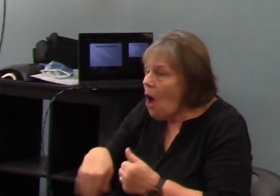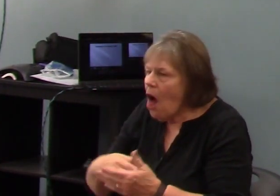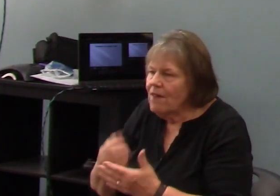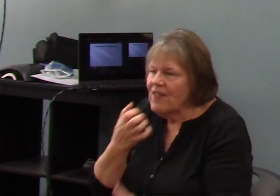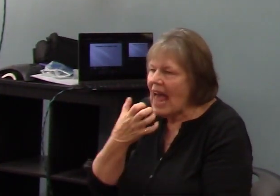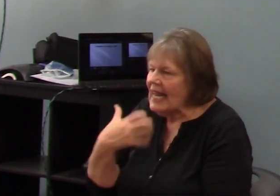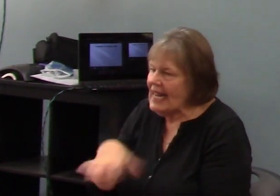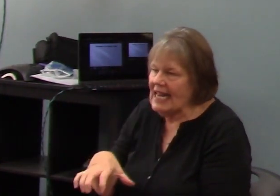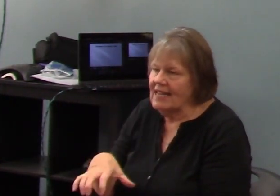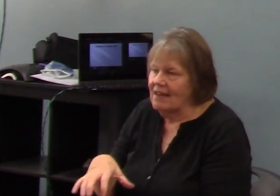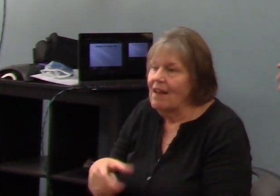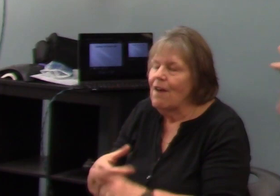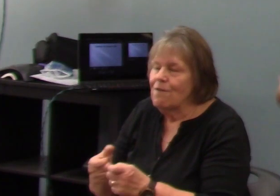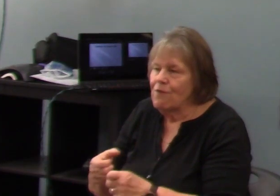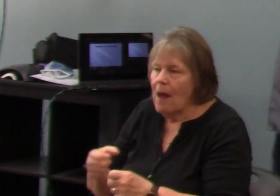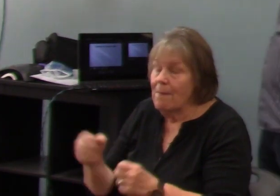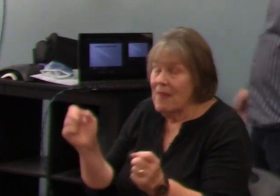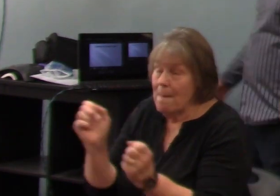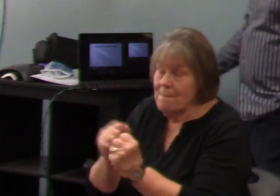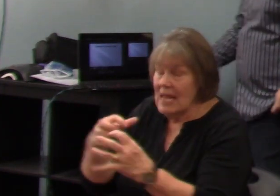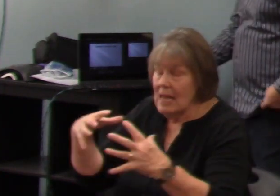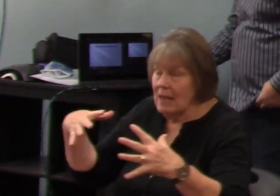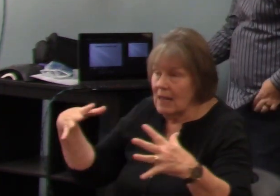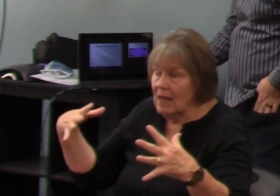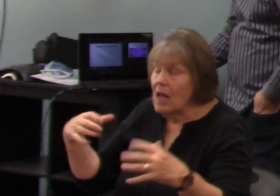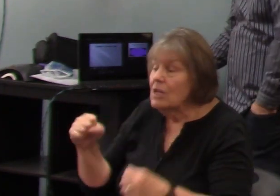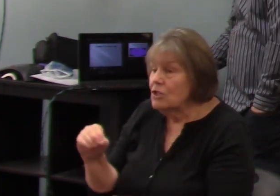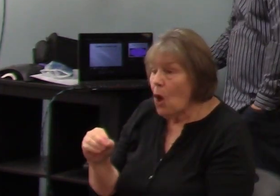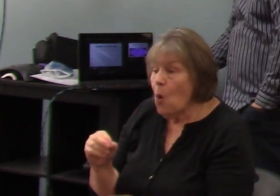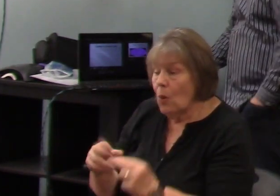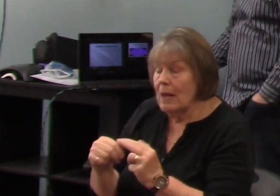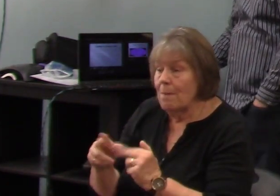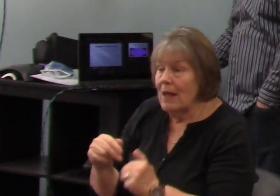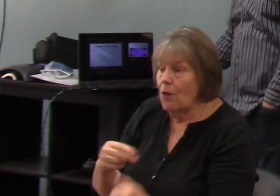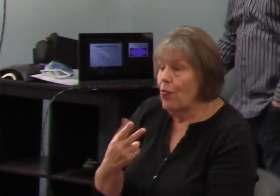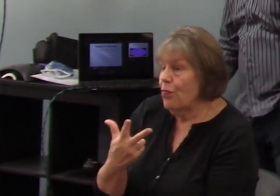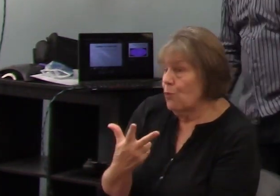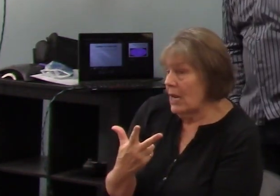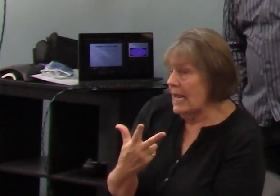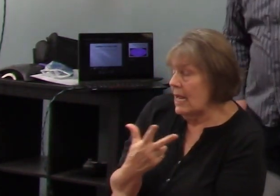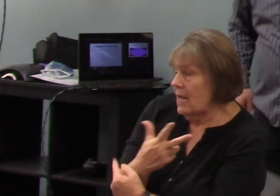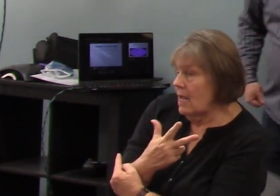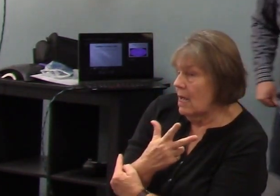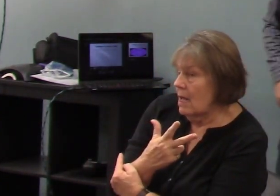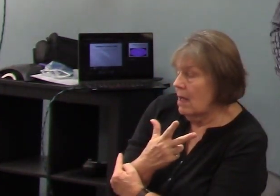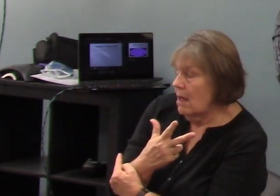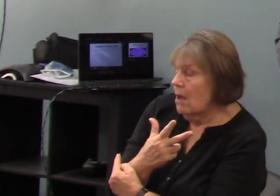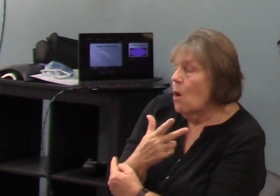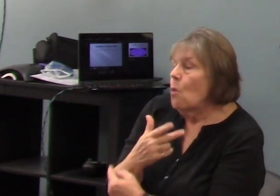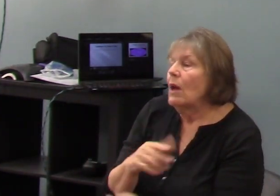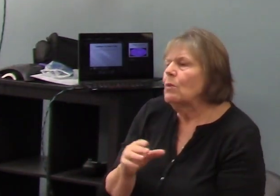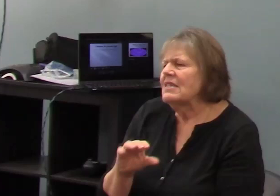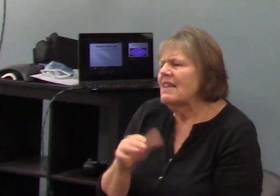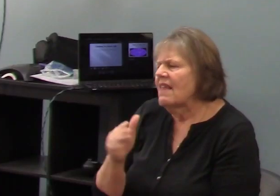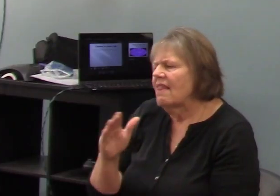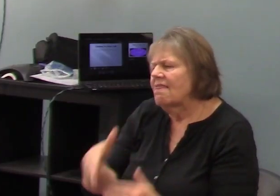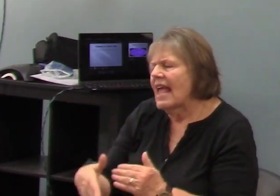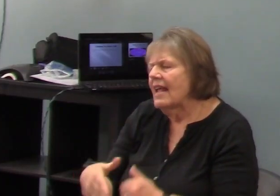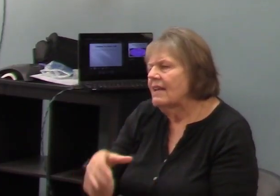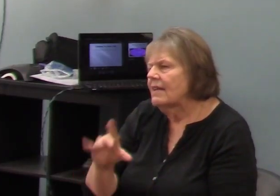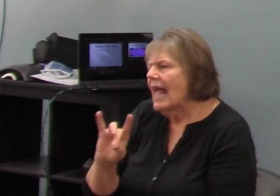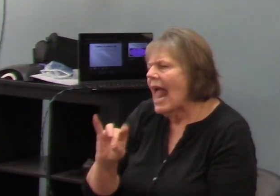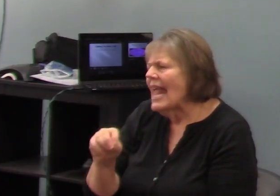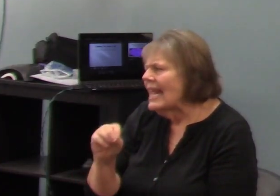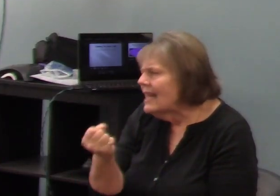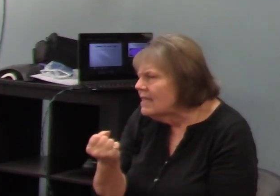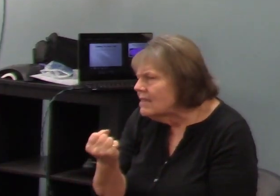Bang. So we built 3 satellites to check the CMB. First one was launched at the end of the 80s called COBE. So